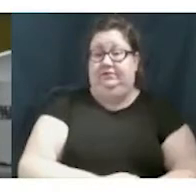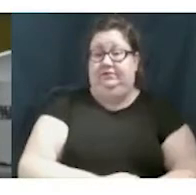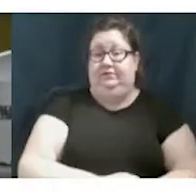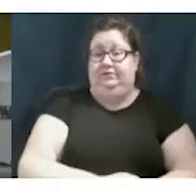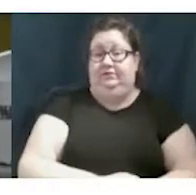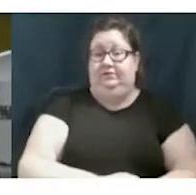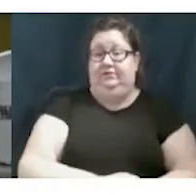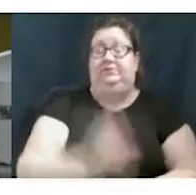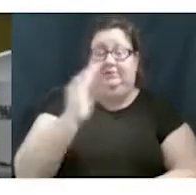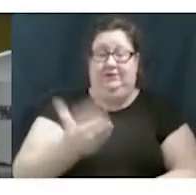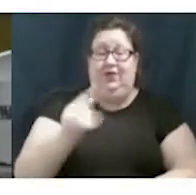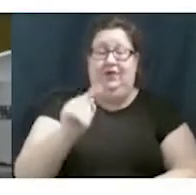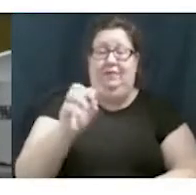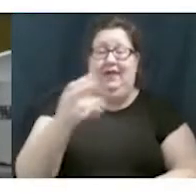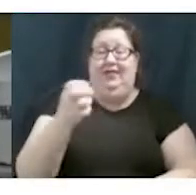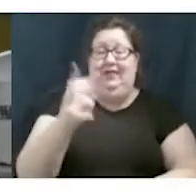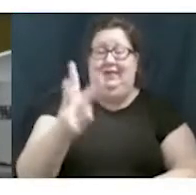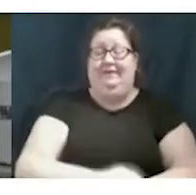You're welcome, Beth.